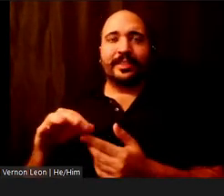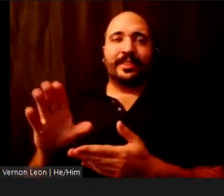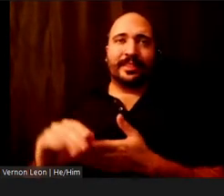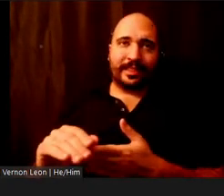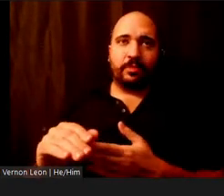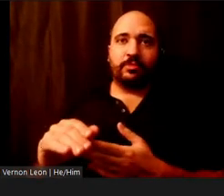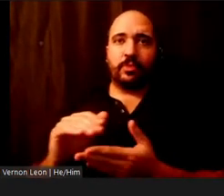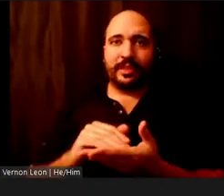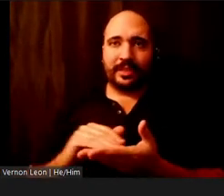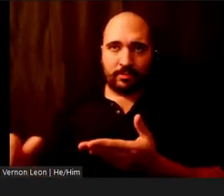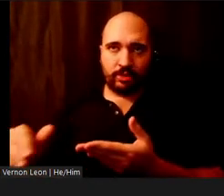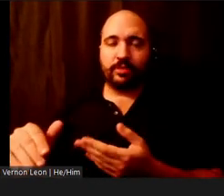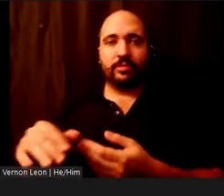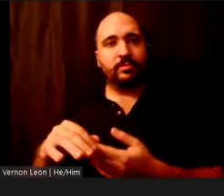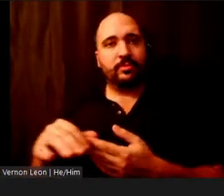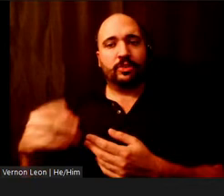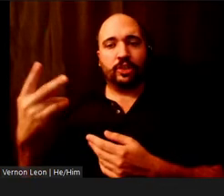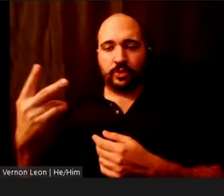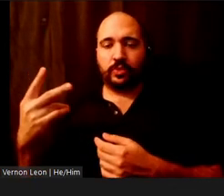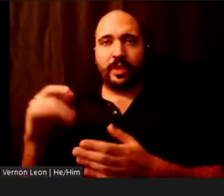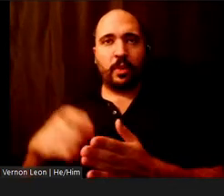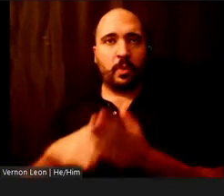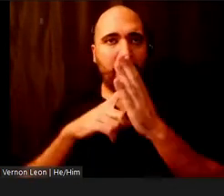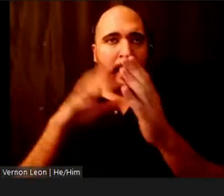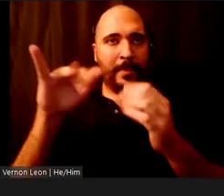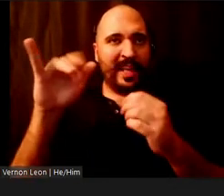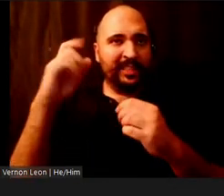the two mandated by the enabling state legislation.